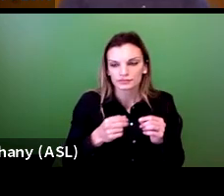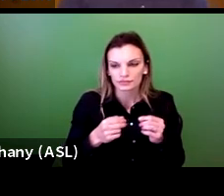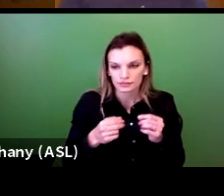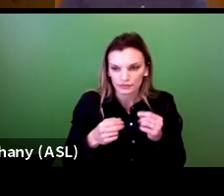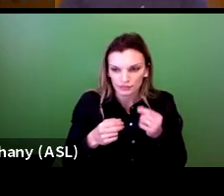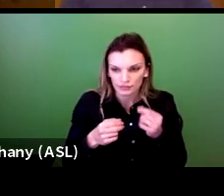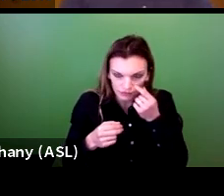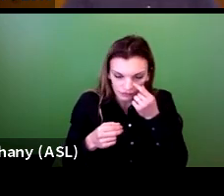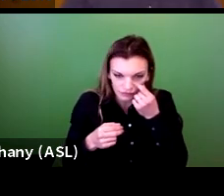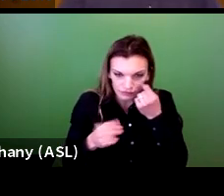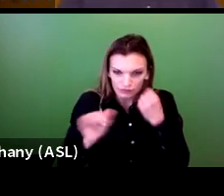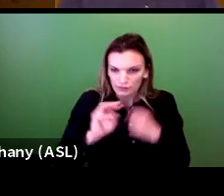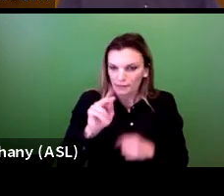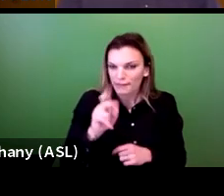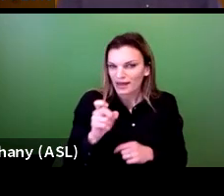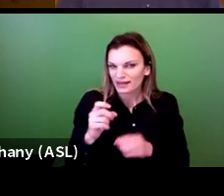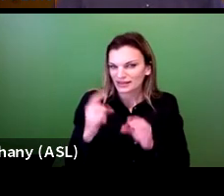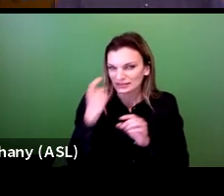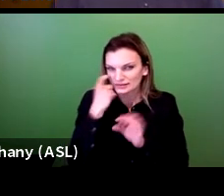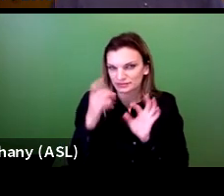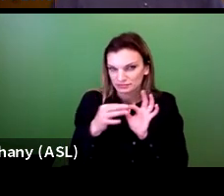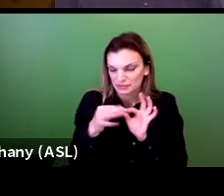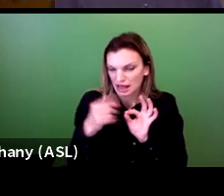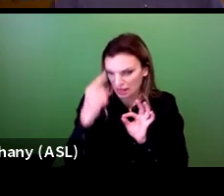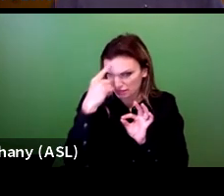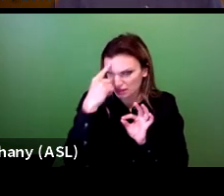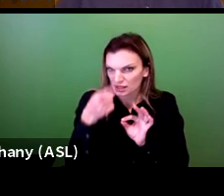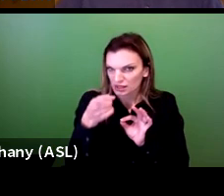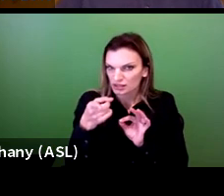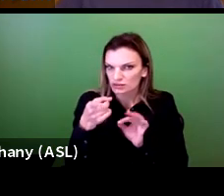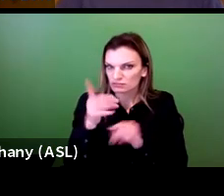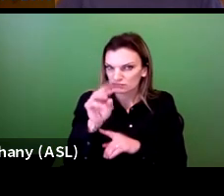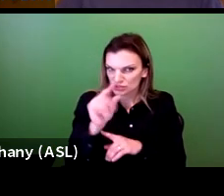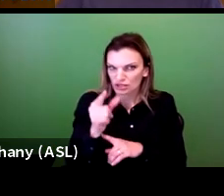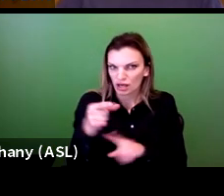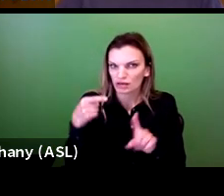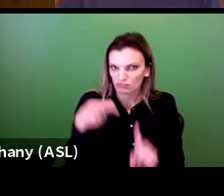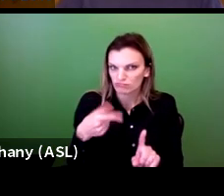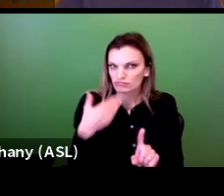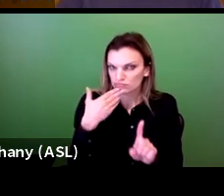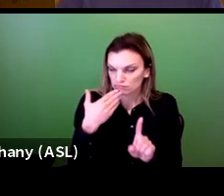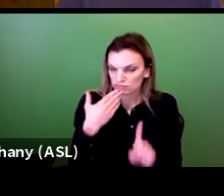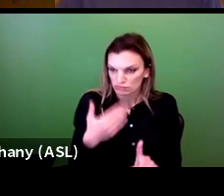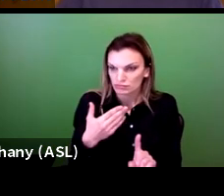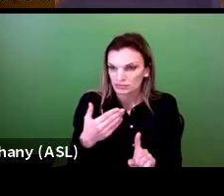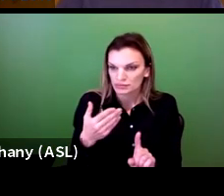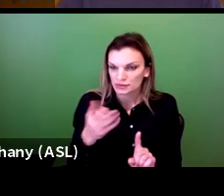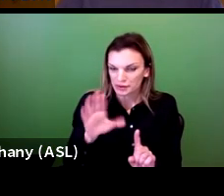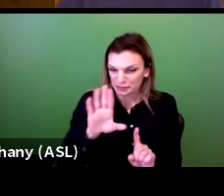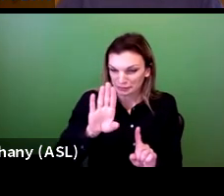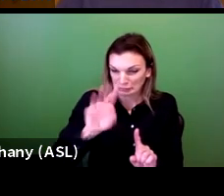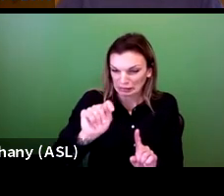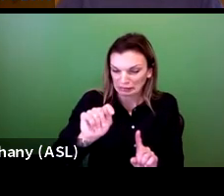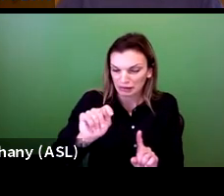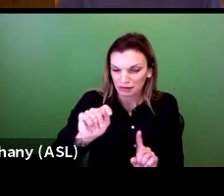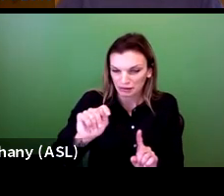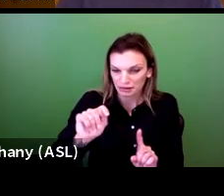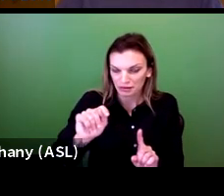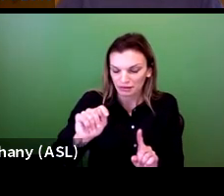that's what Doug's talking about, I think that would work within the context of the Open Meetings Act. If, however,